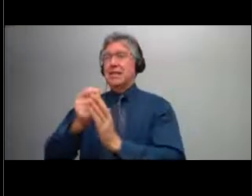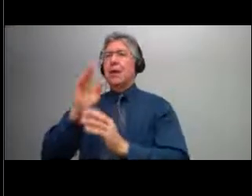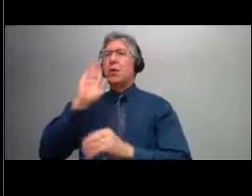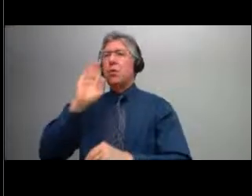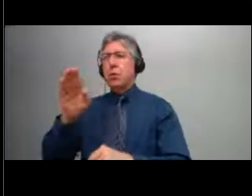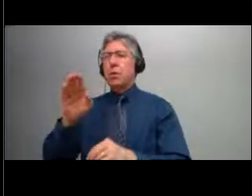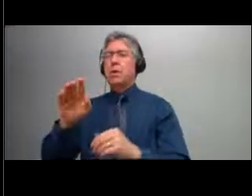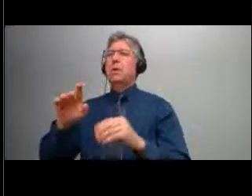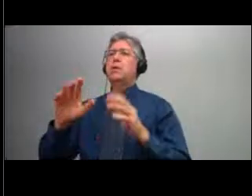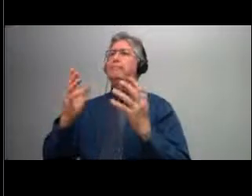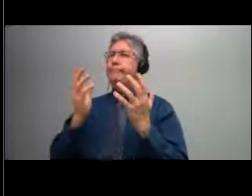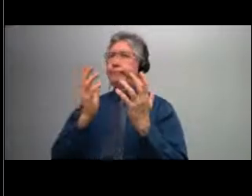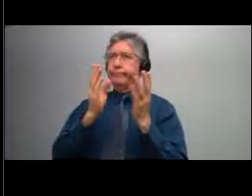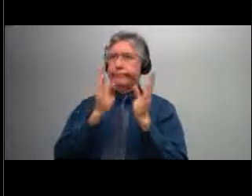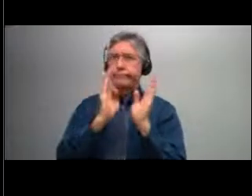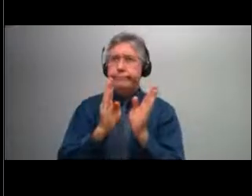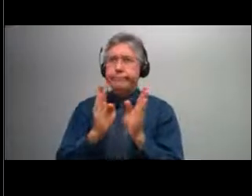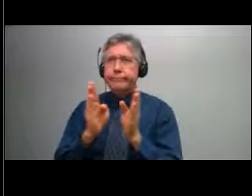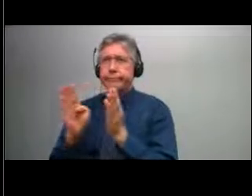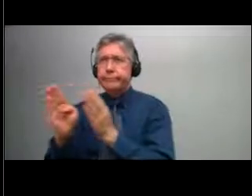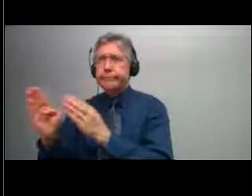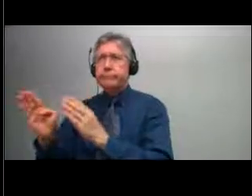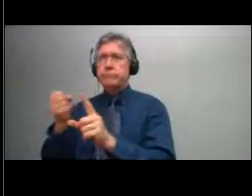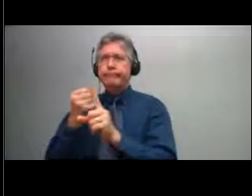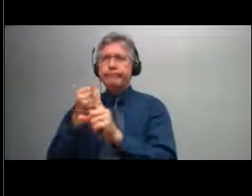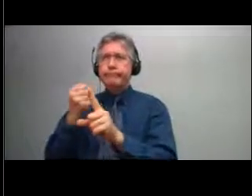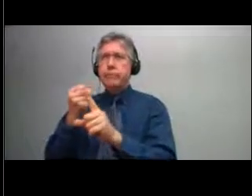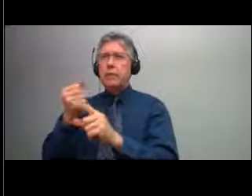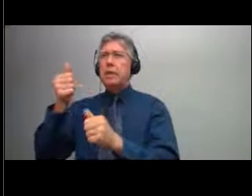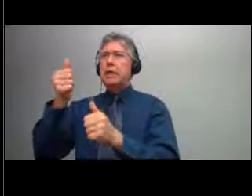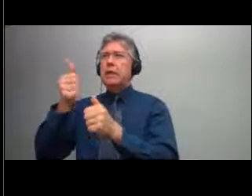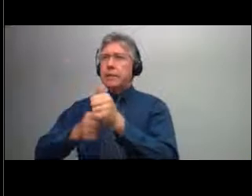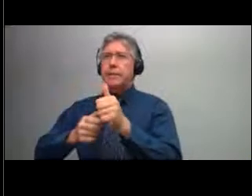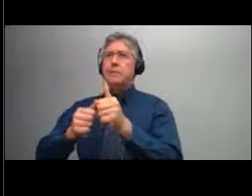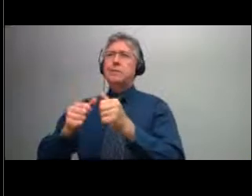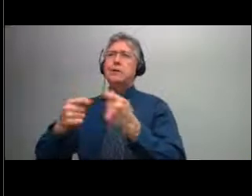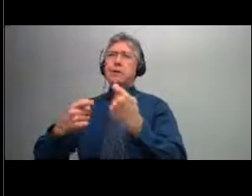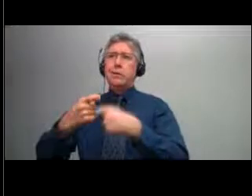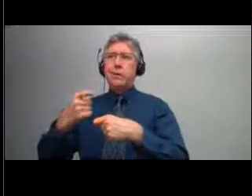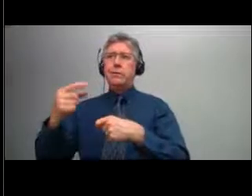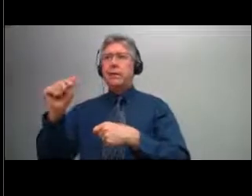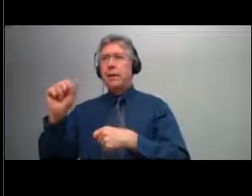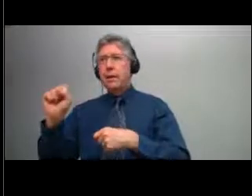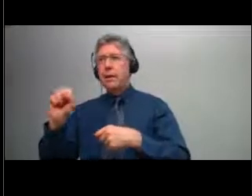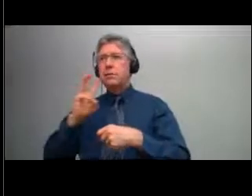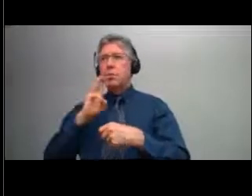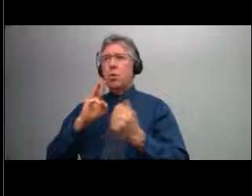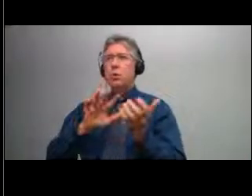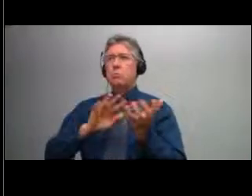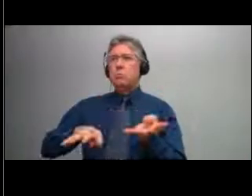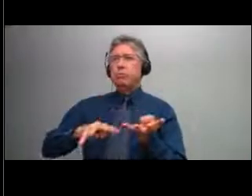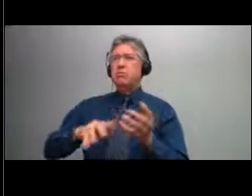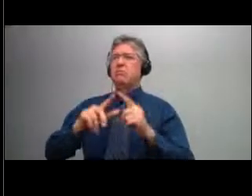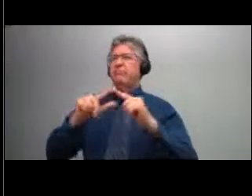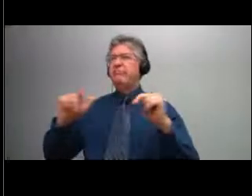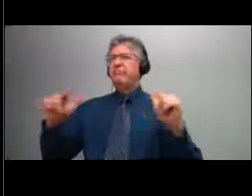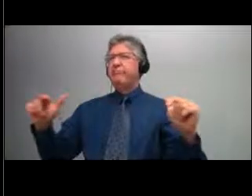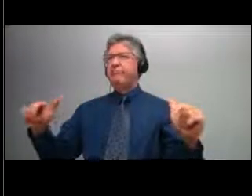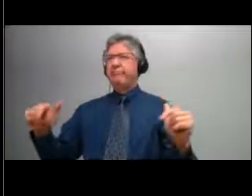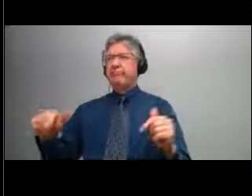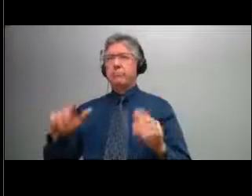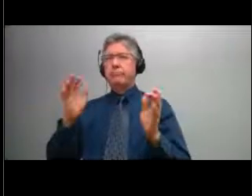these utilities that are affected by this project in order to determine what sort of impacts the project has on them.